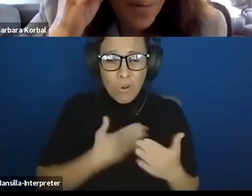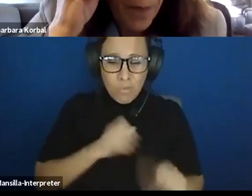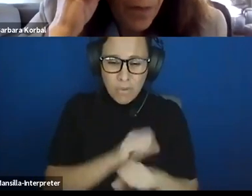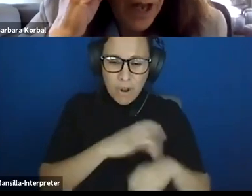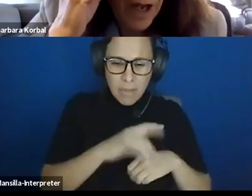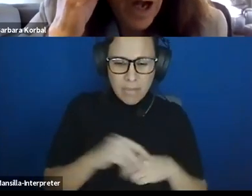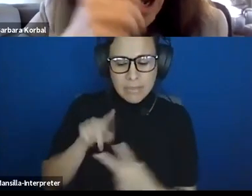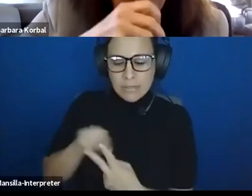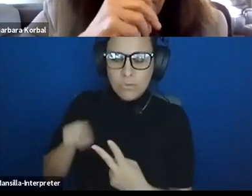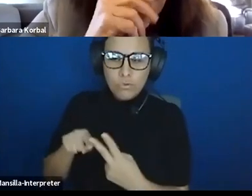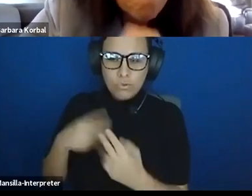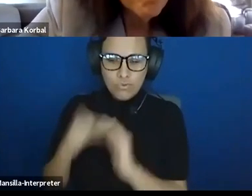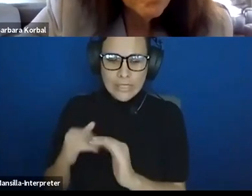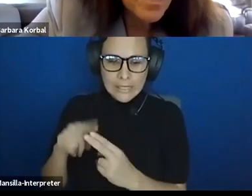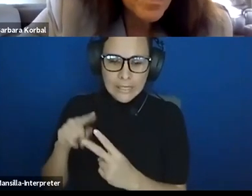up.